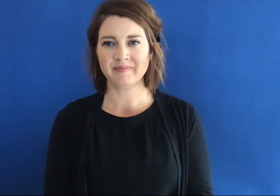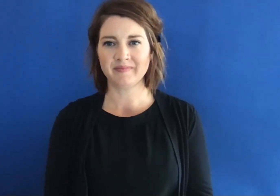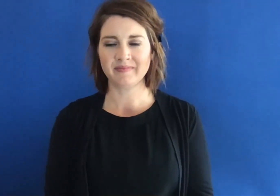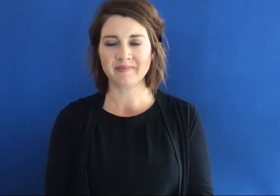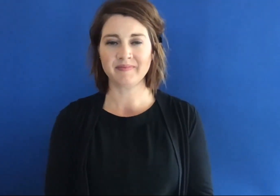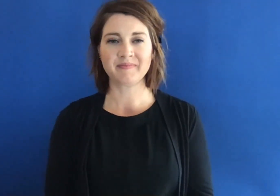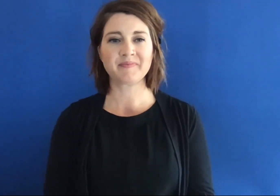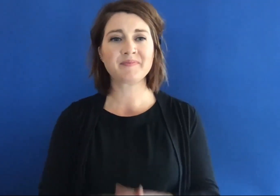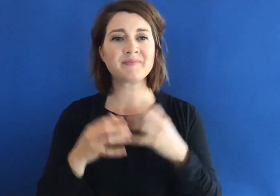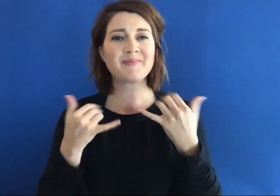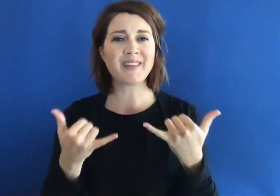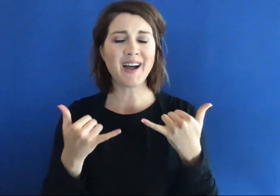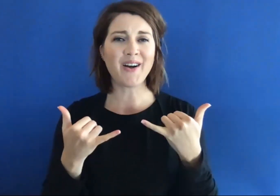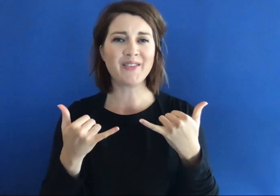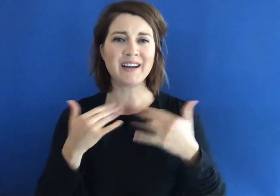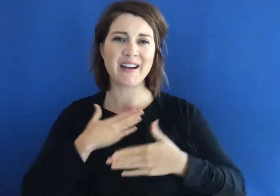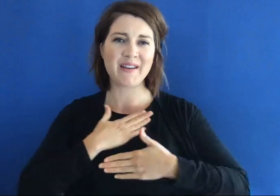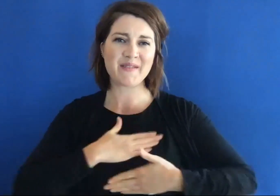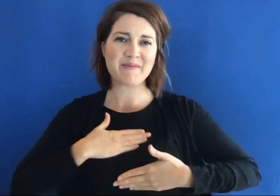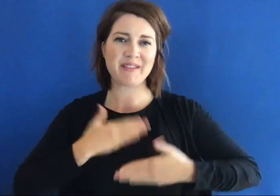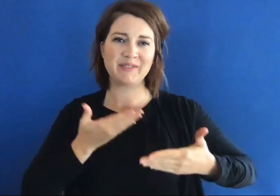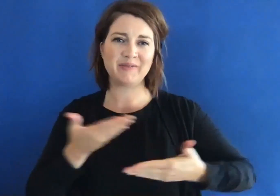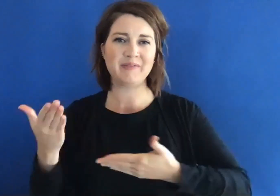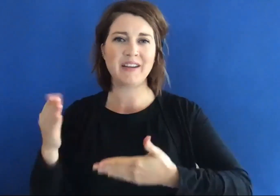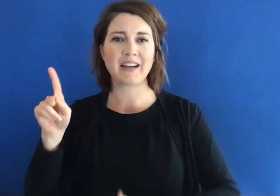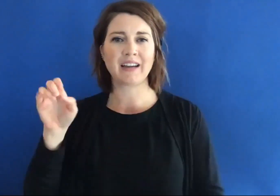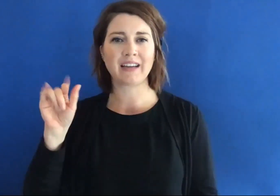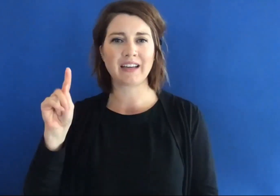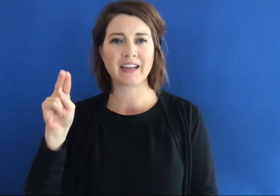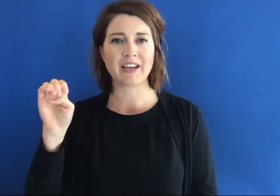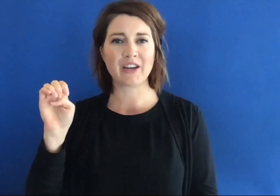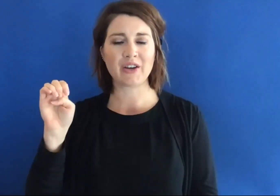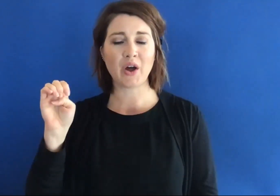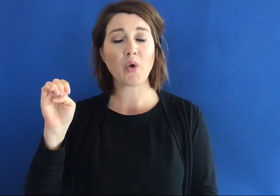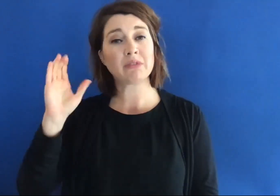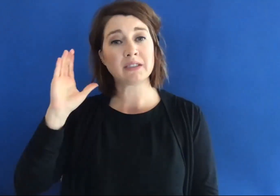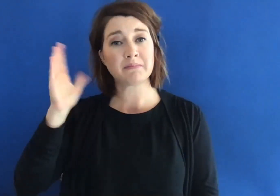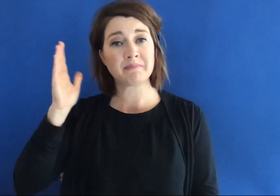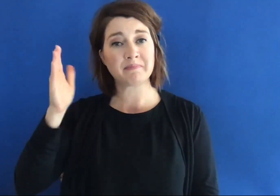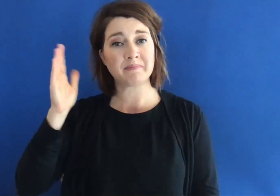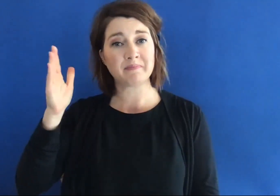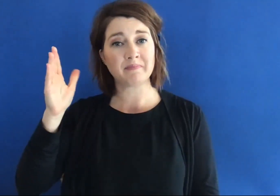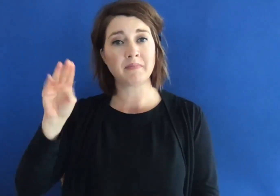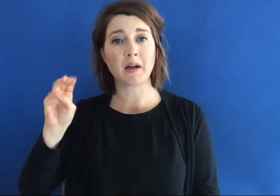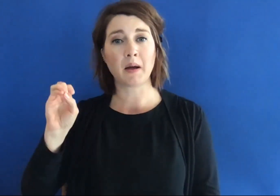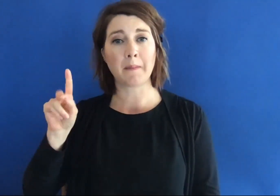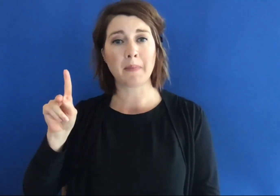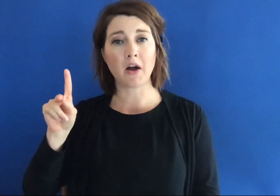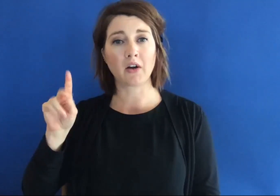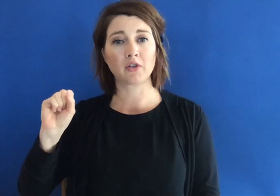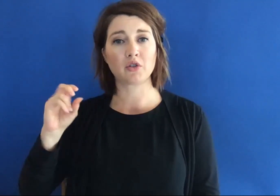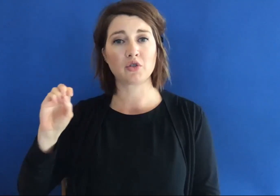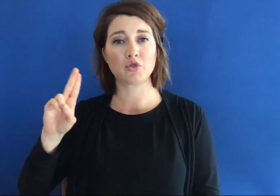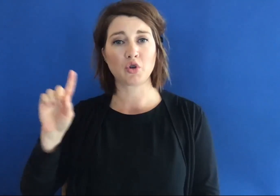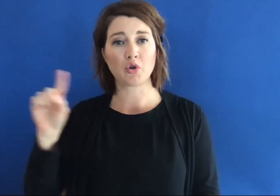At this time, I have the pleasure of introducing our keynote speakers, Commissioner Mark Schultz and Mr. Chris Pope. Mark